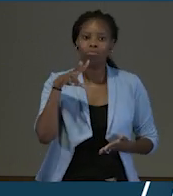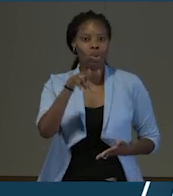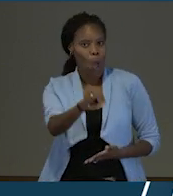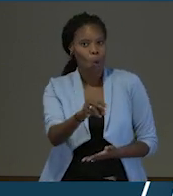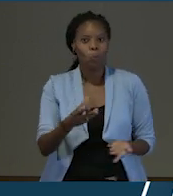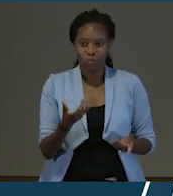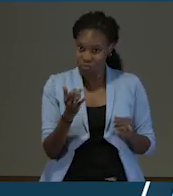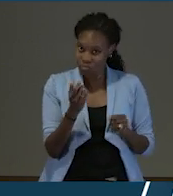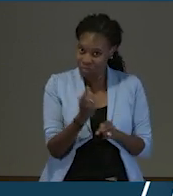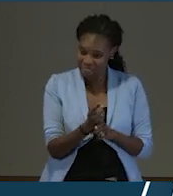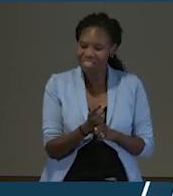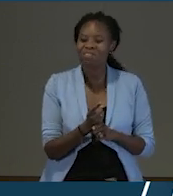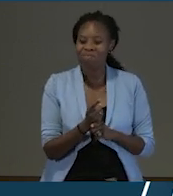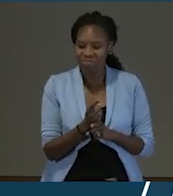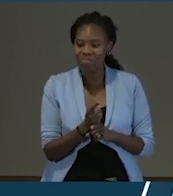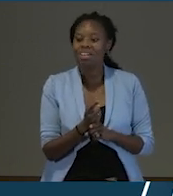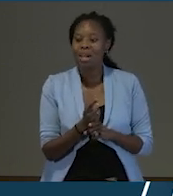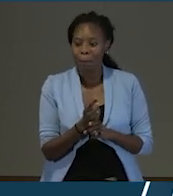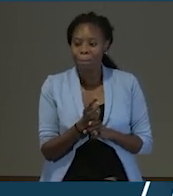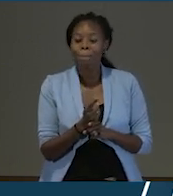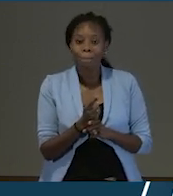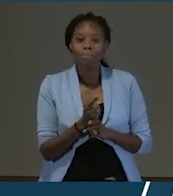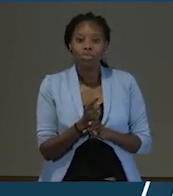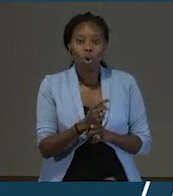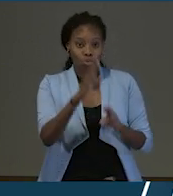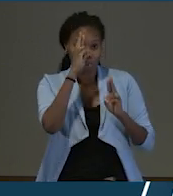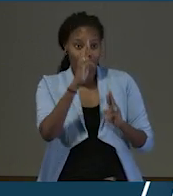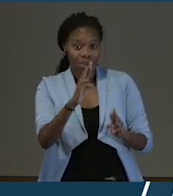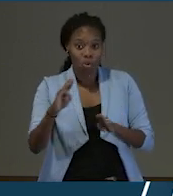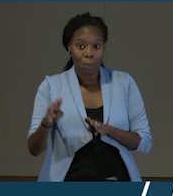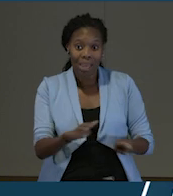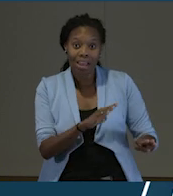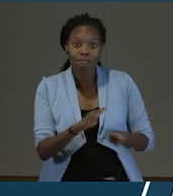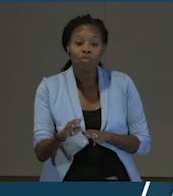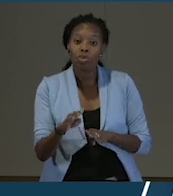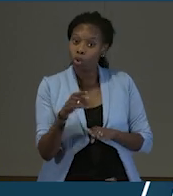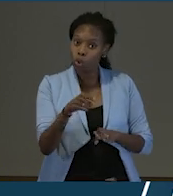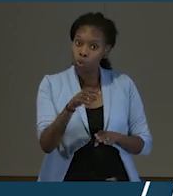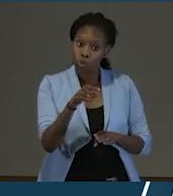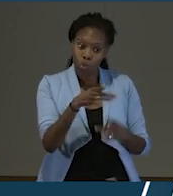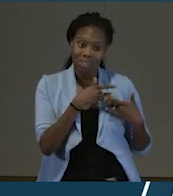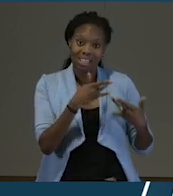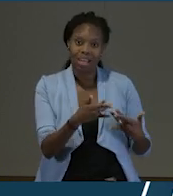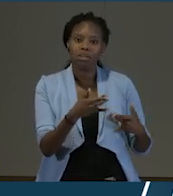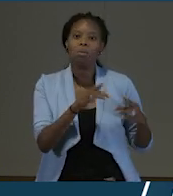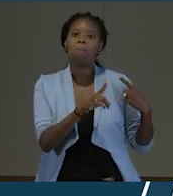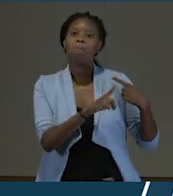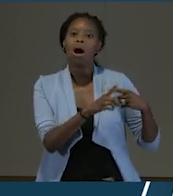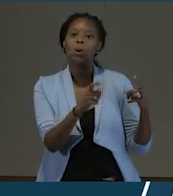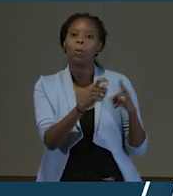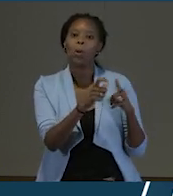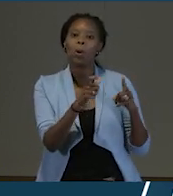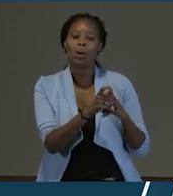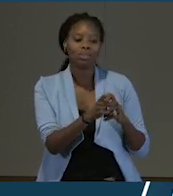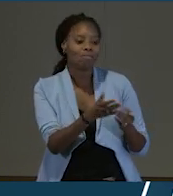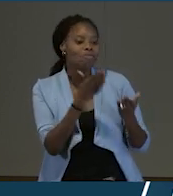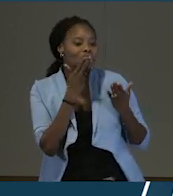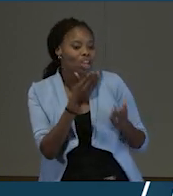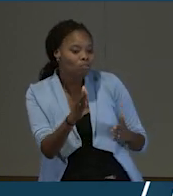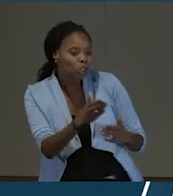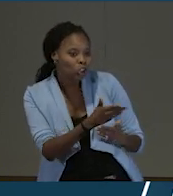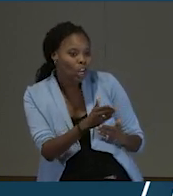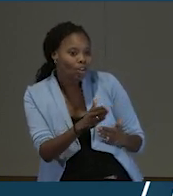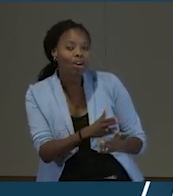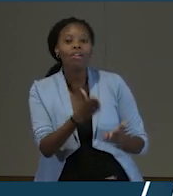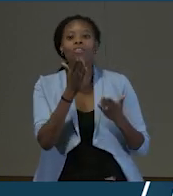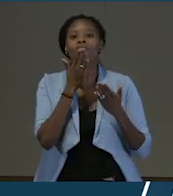Are you modeling respectful behaviors through polite conversations, giving compliments? Thank you for sharing. Thank you for waiting your turn. Thank you for